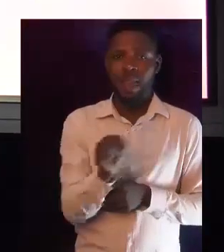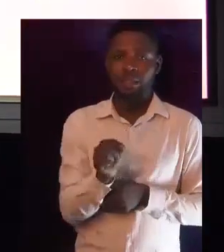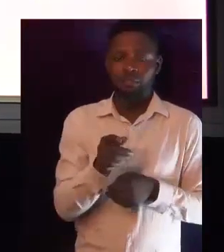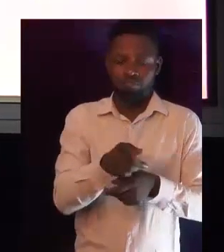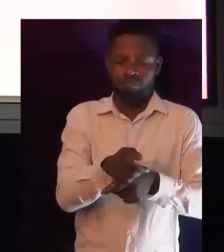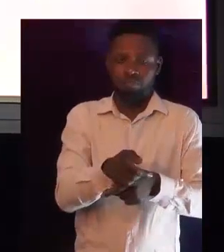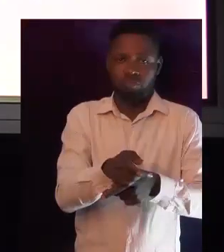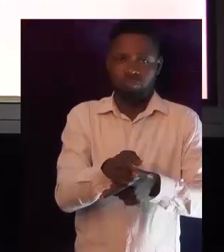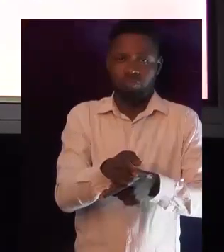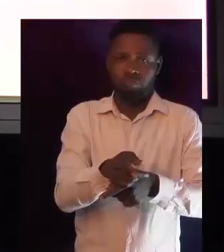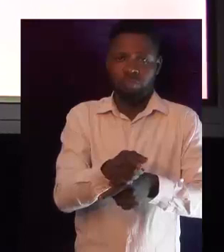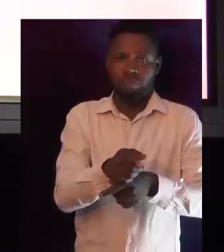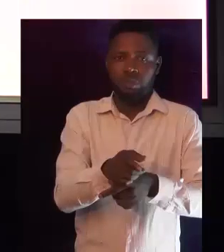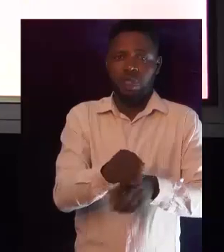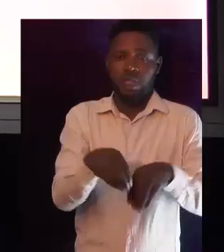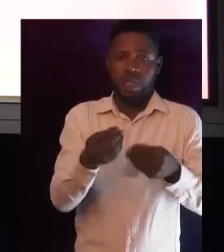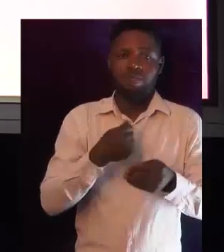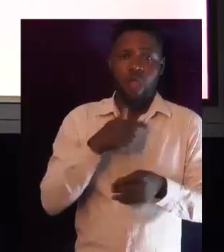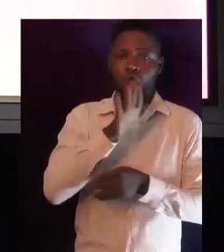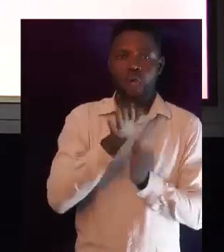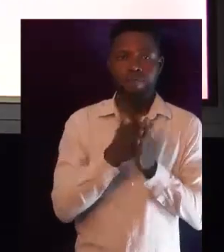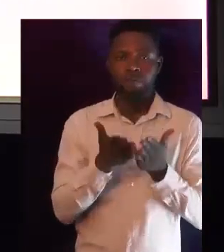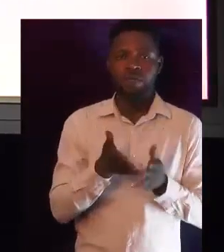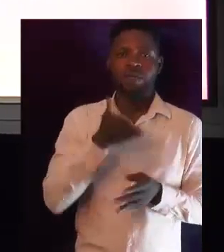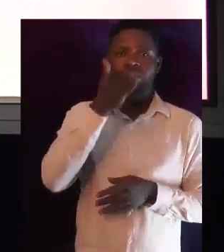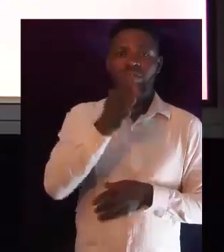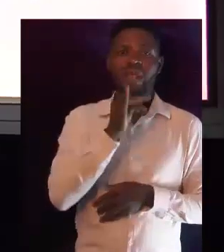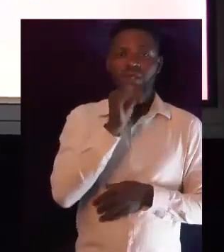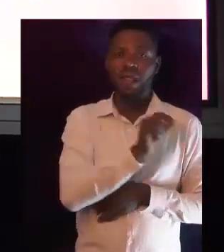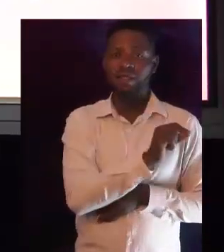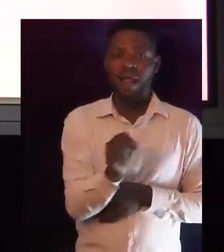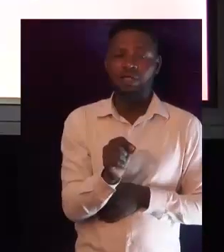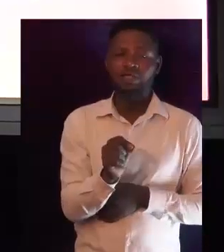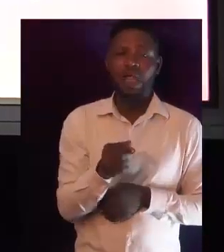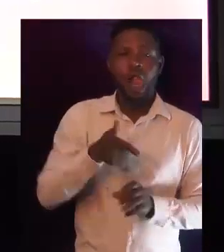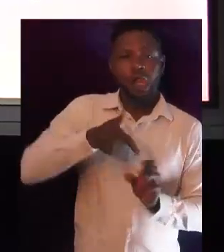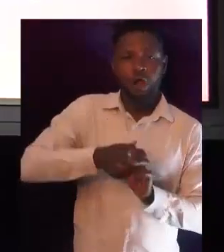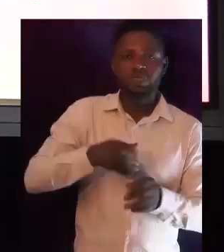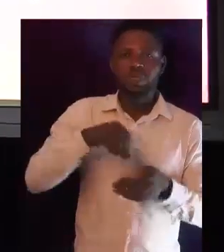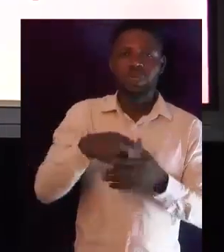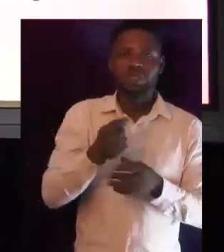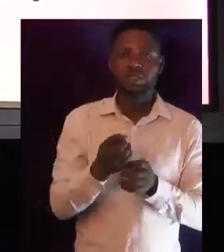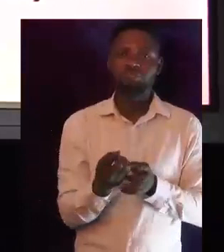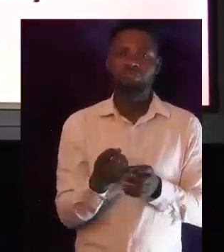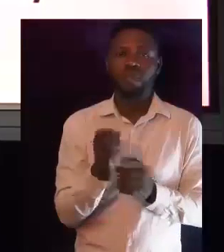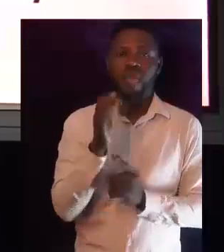2. Dash me your book. 3. There is dash kerosene in the